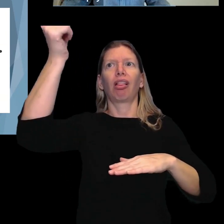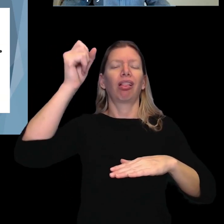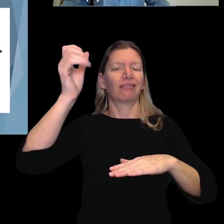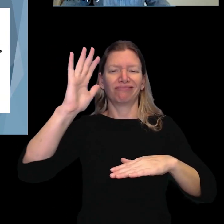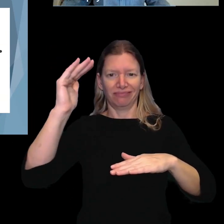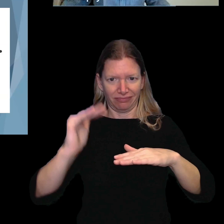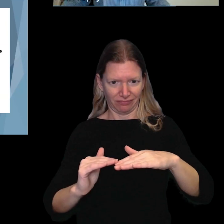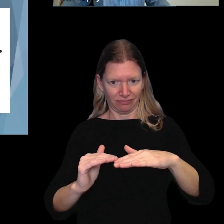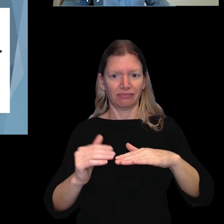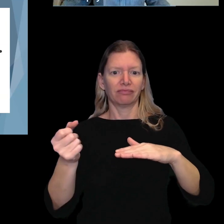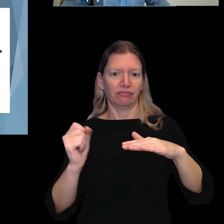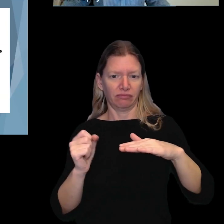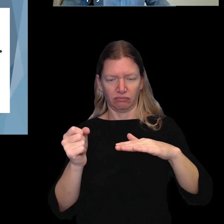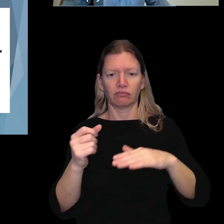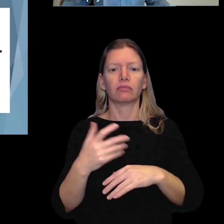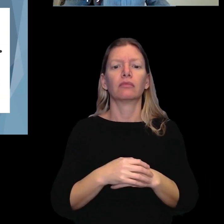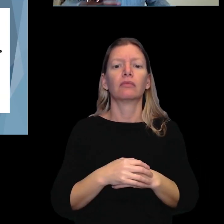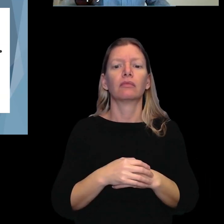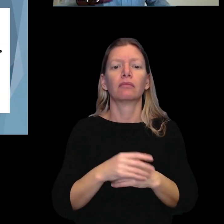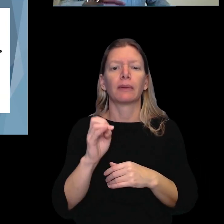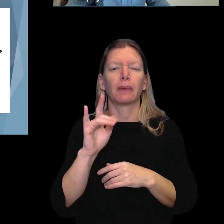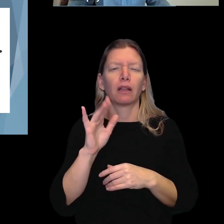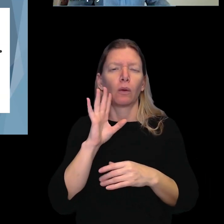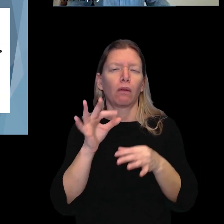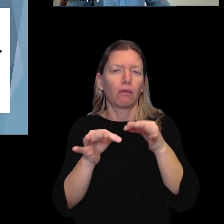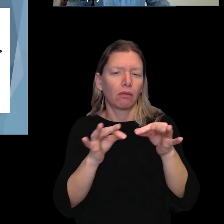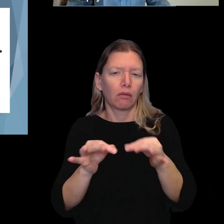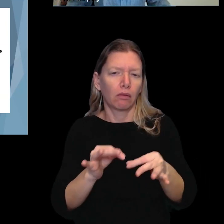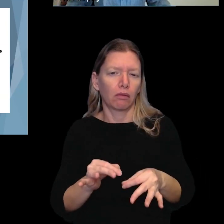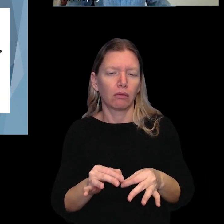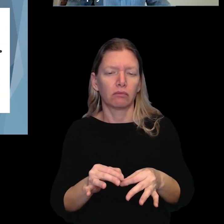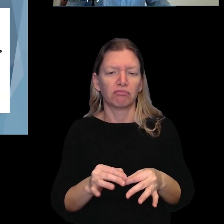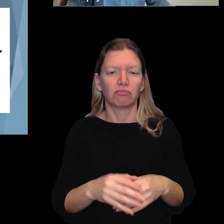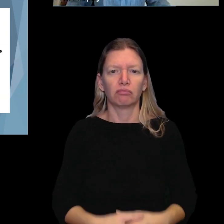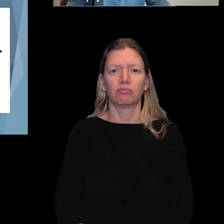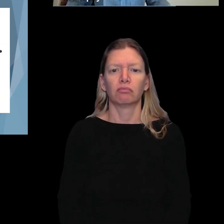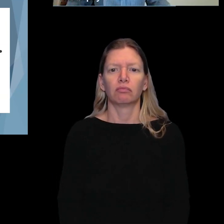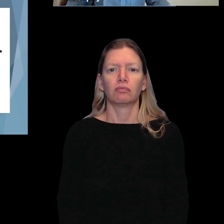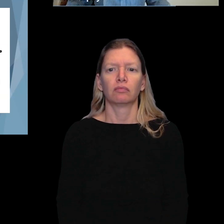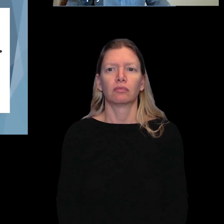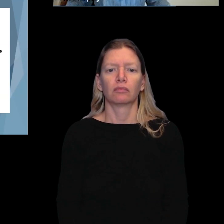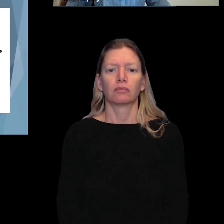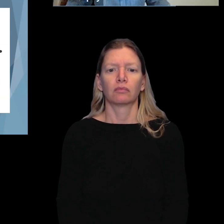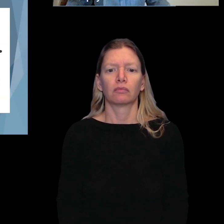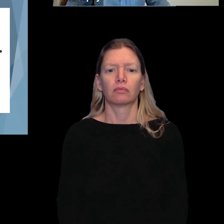above the floor. And again, as Emily takes you through the survey instrument,